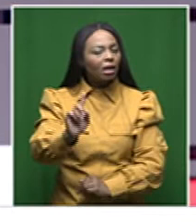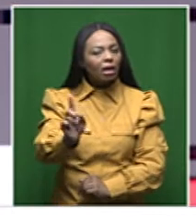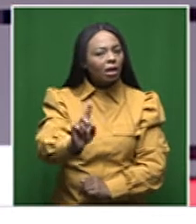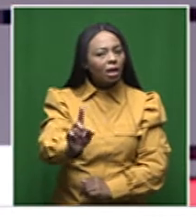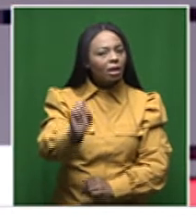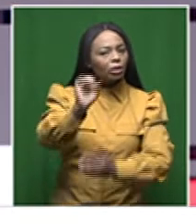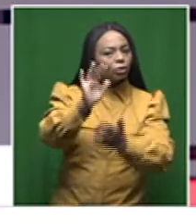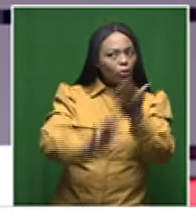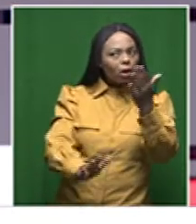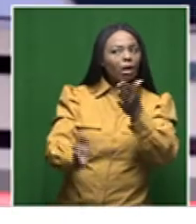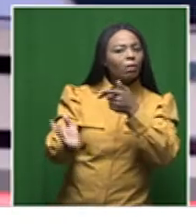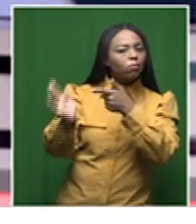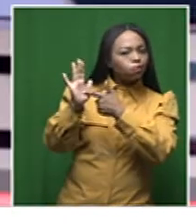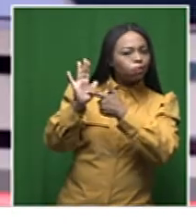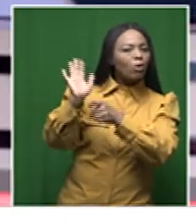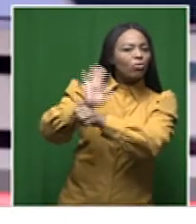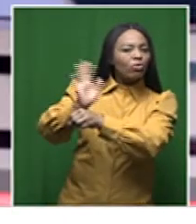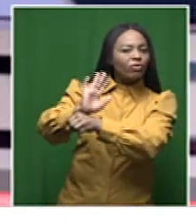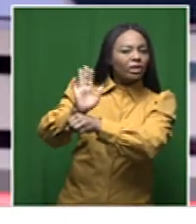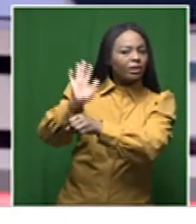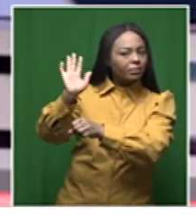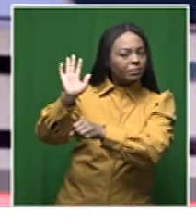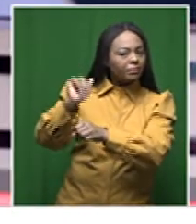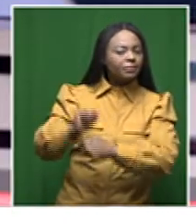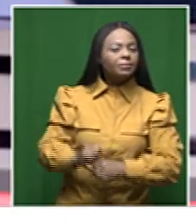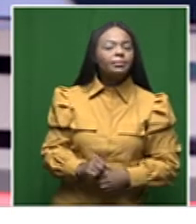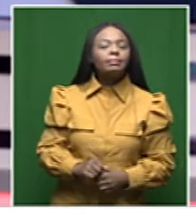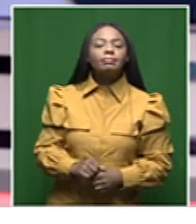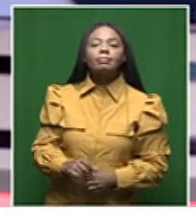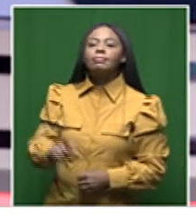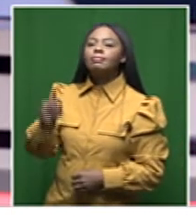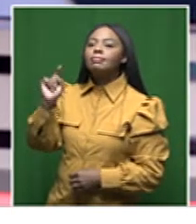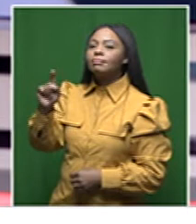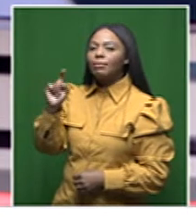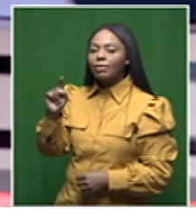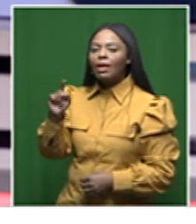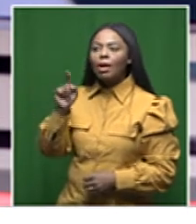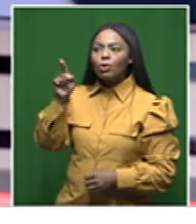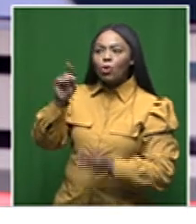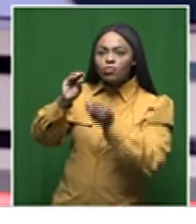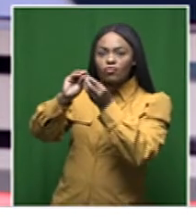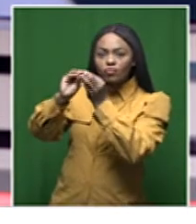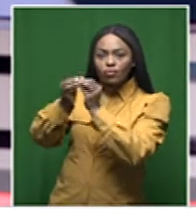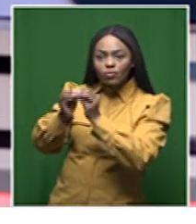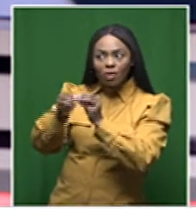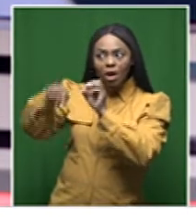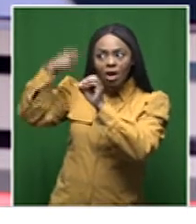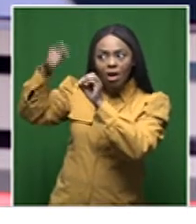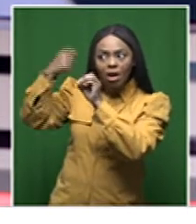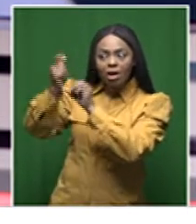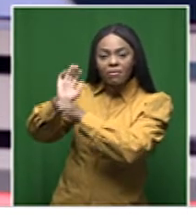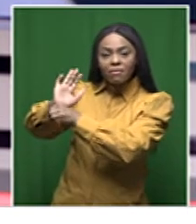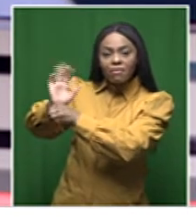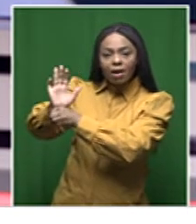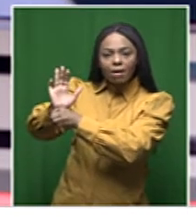is out there. What's interesting about what you've done is that you, by creating this film, is you've allowed people